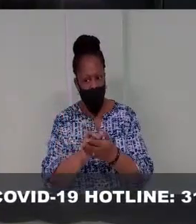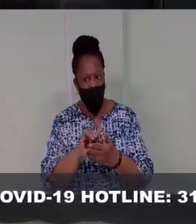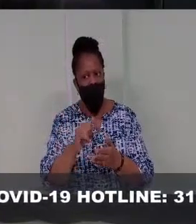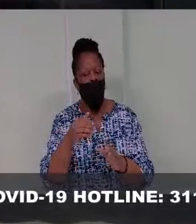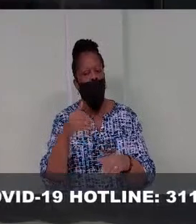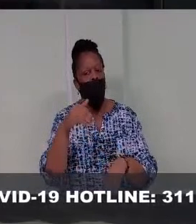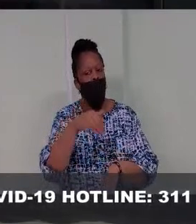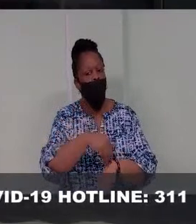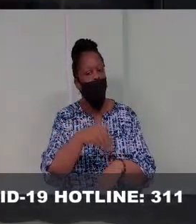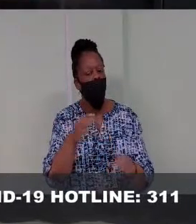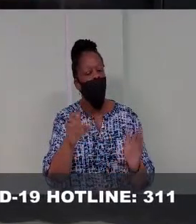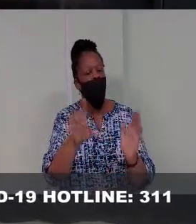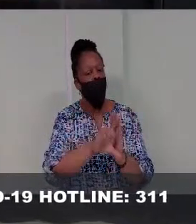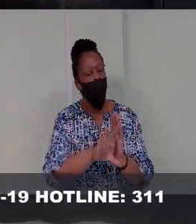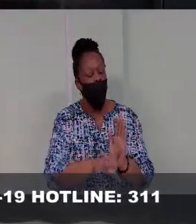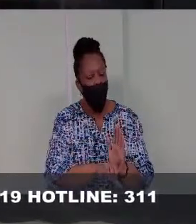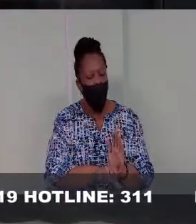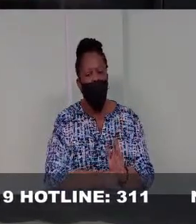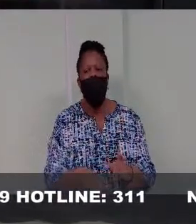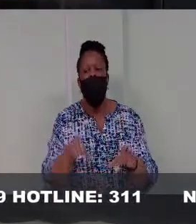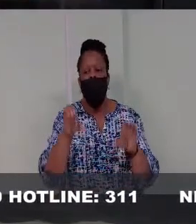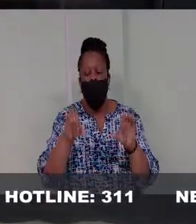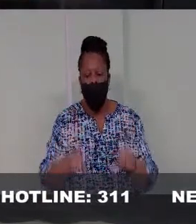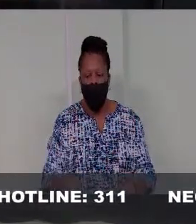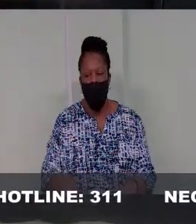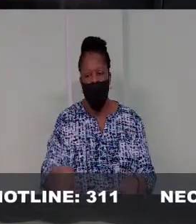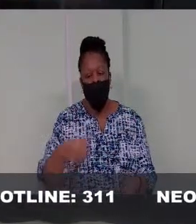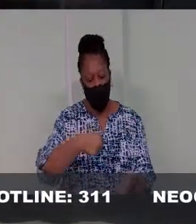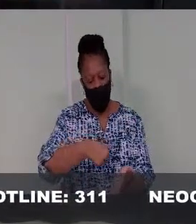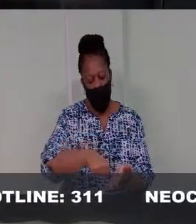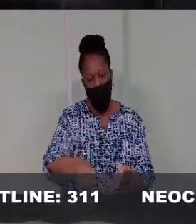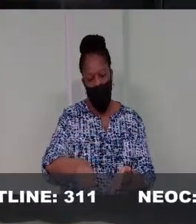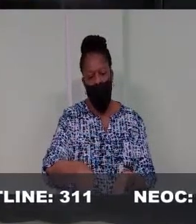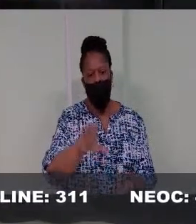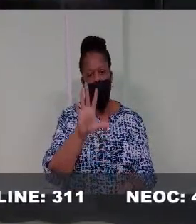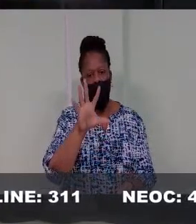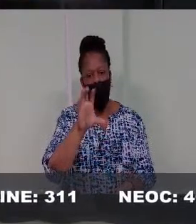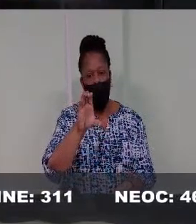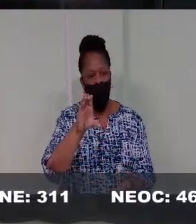summary conviction to a fine not exceeding $5,000.